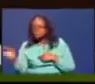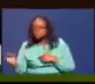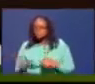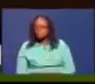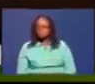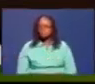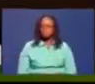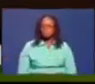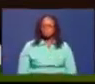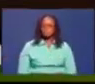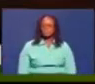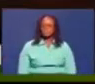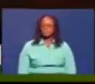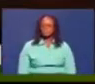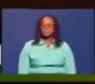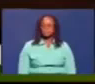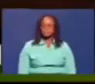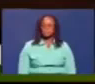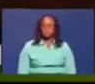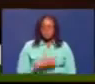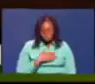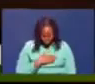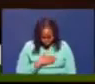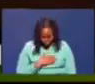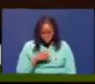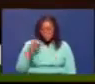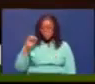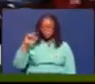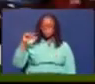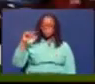So, the Honorable Ogola, Member for Bondo.